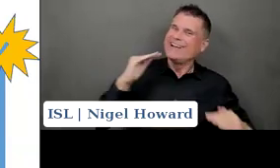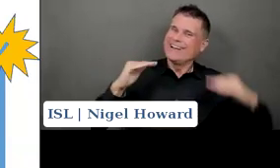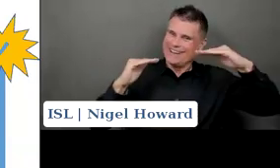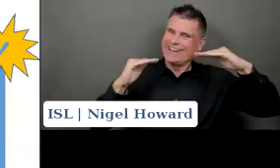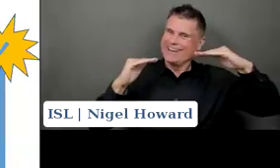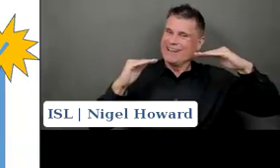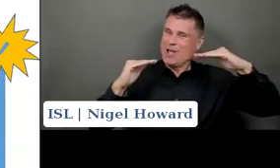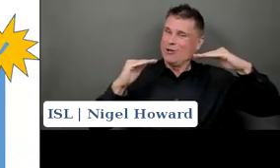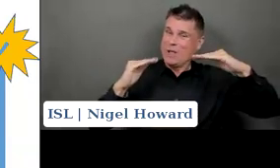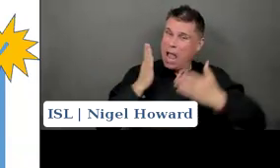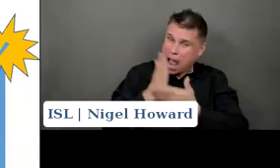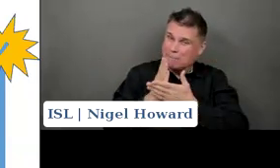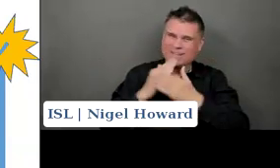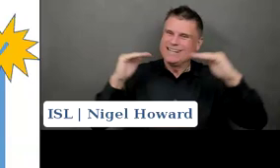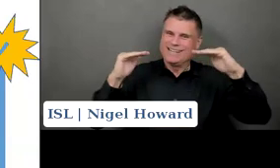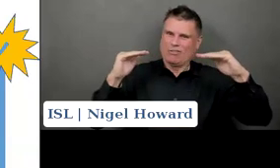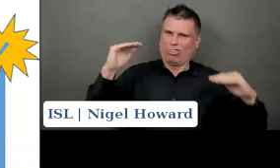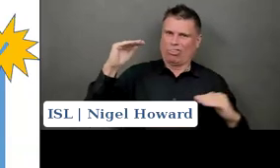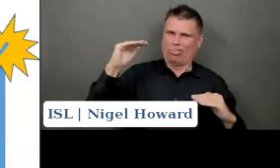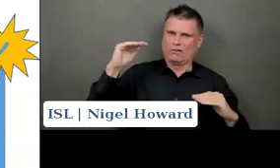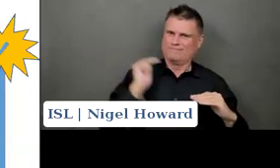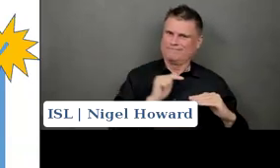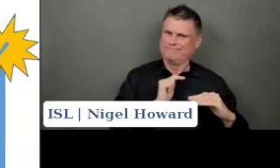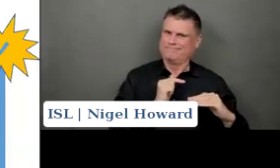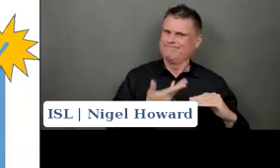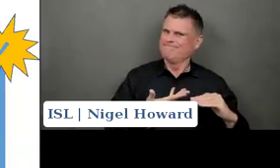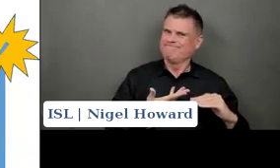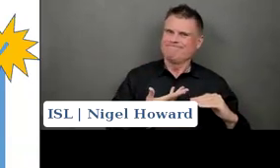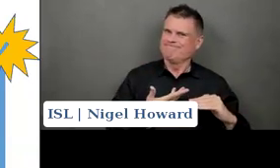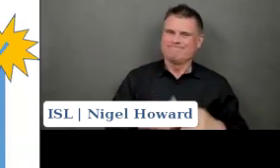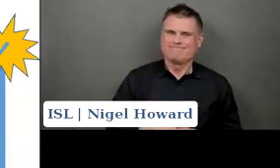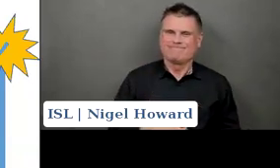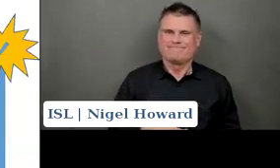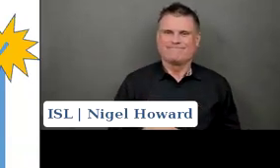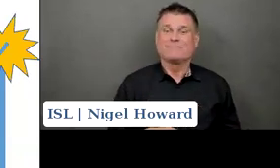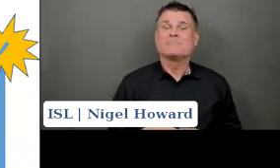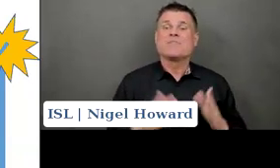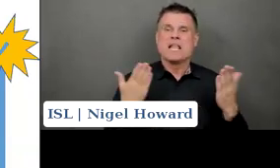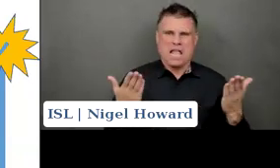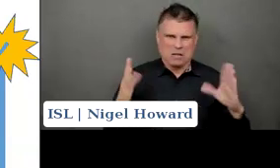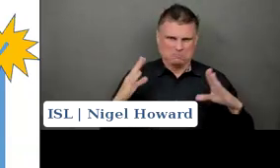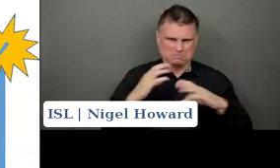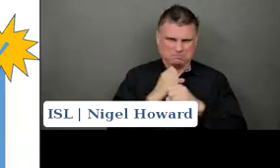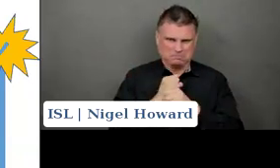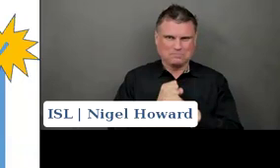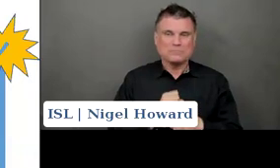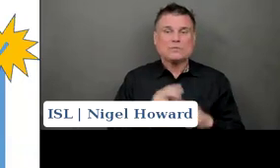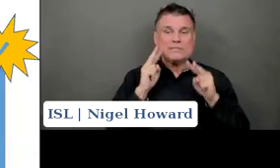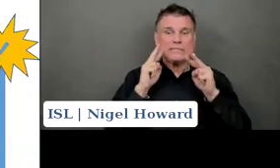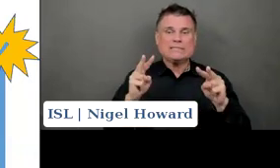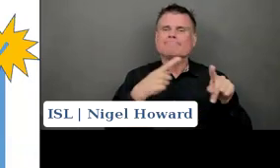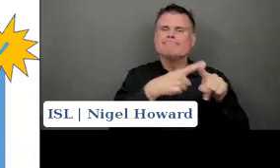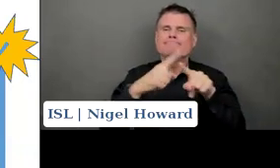So I'll leave it at that because I know we've got some very good country examples moving forward. Thank you. Thank you very much, Alex, for